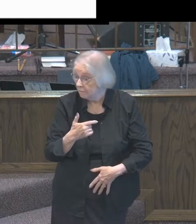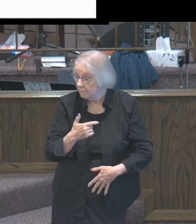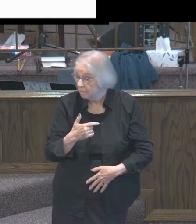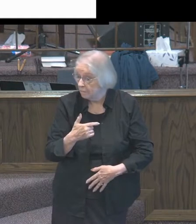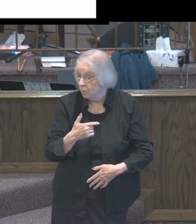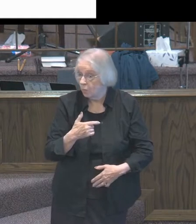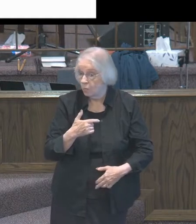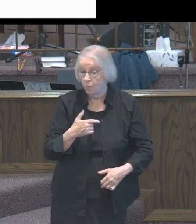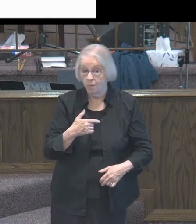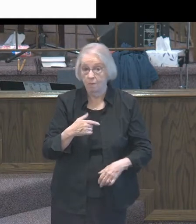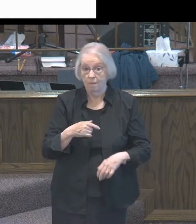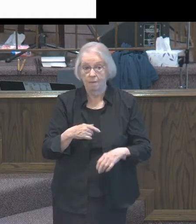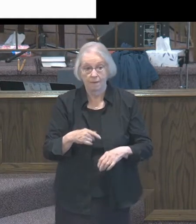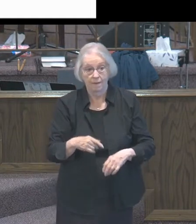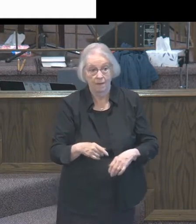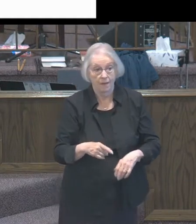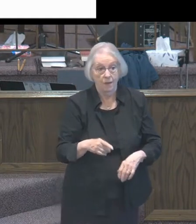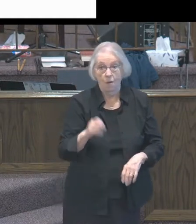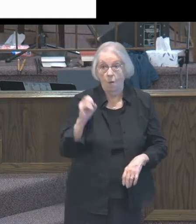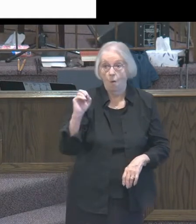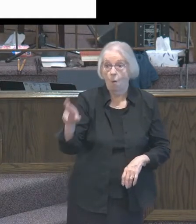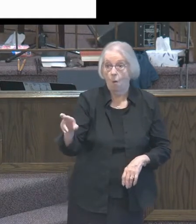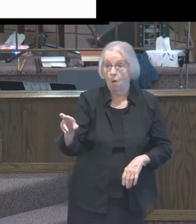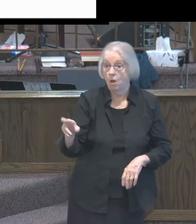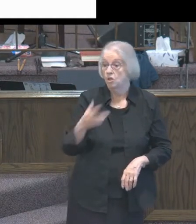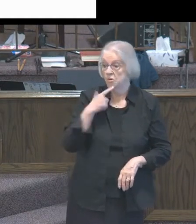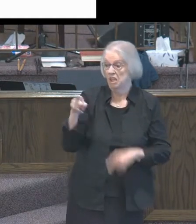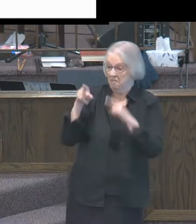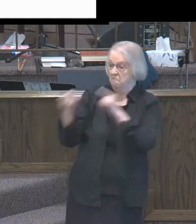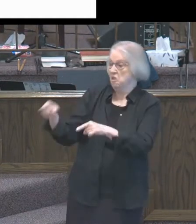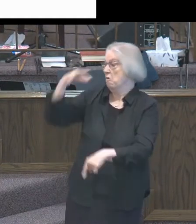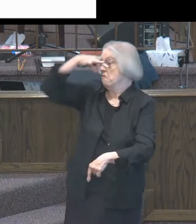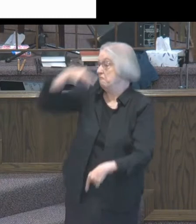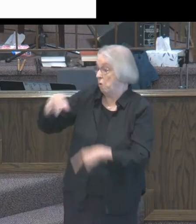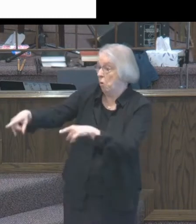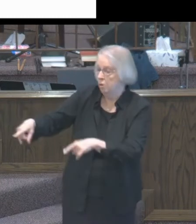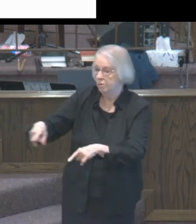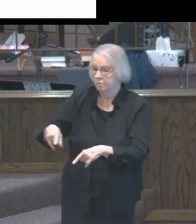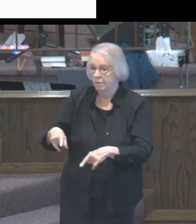says, 'You fool,' shall be in danger of hellfire.